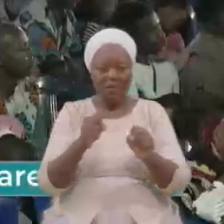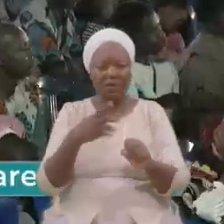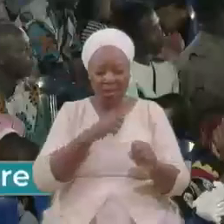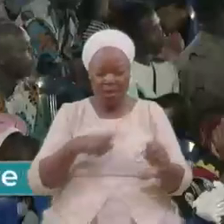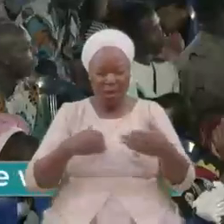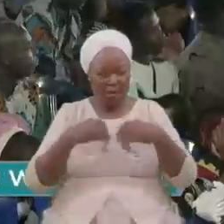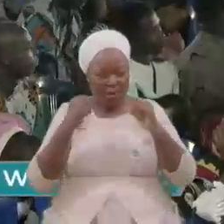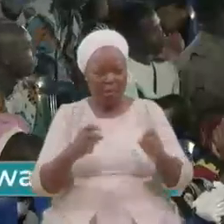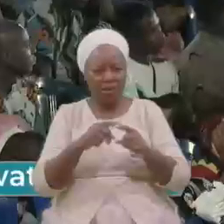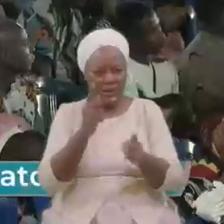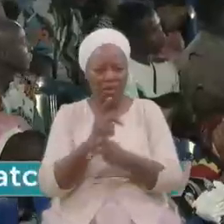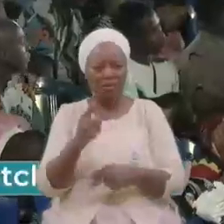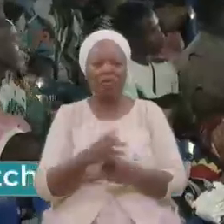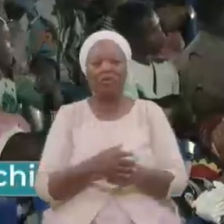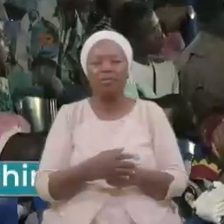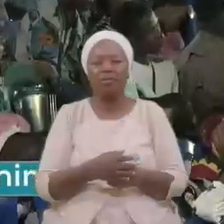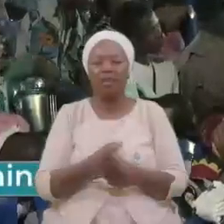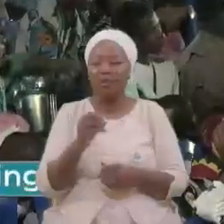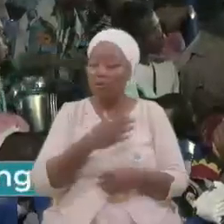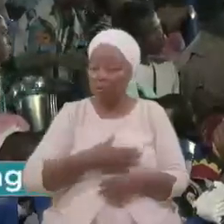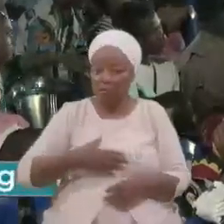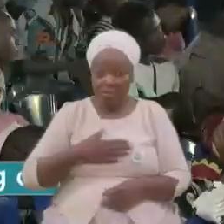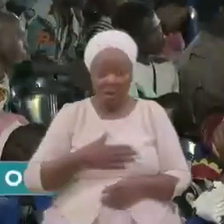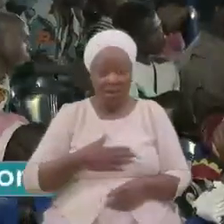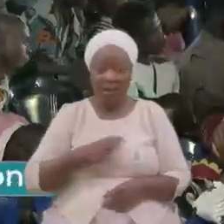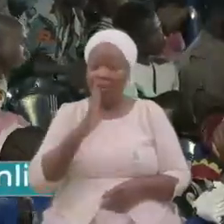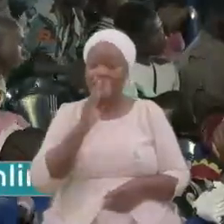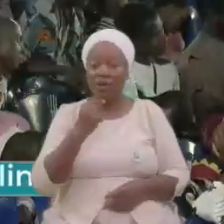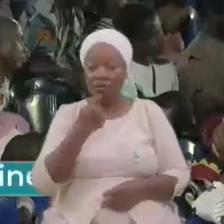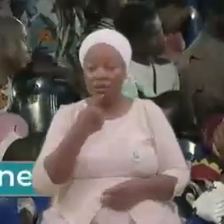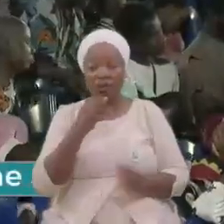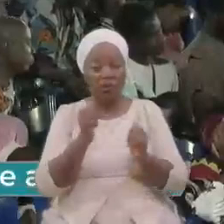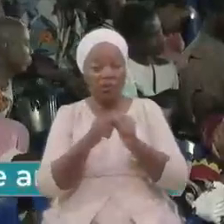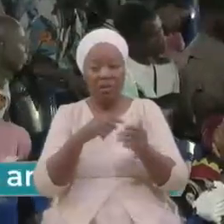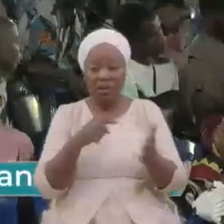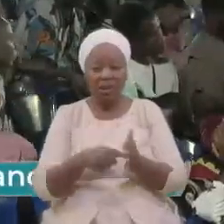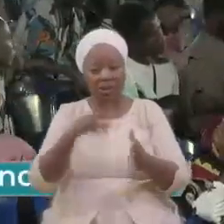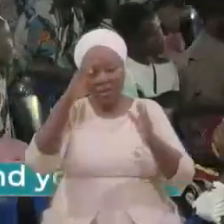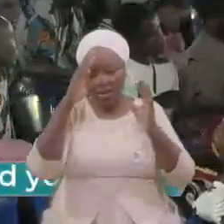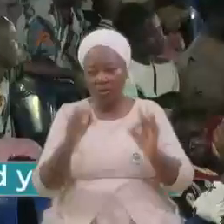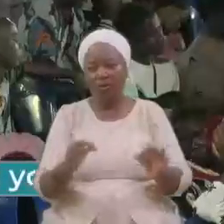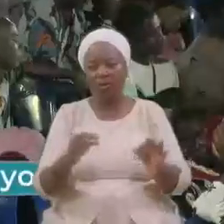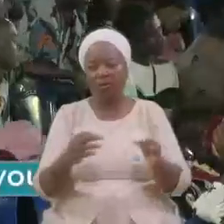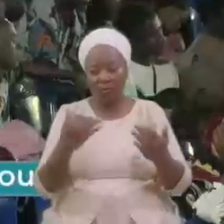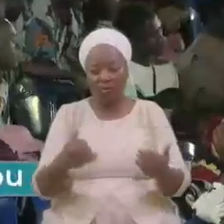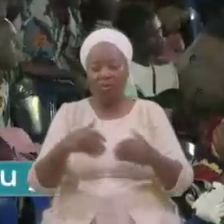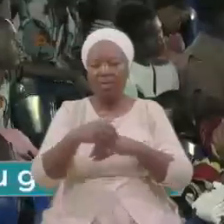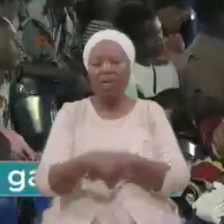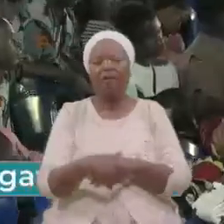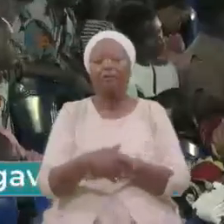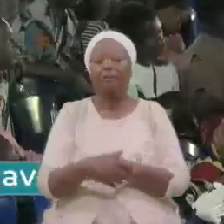this journey to heaven. Our counselors, please move fast. We should not forget those in the large tent